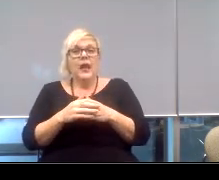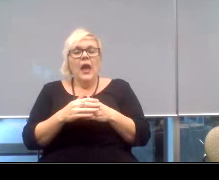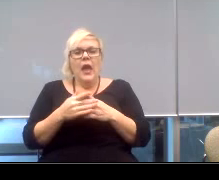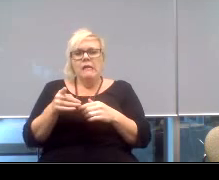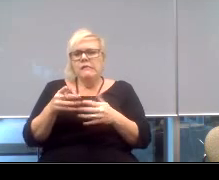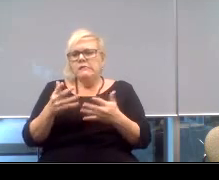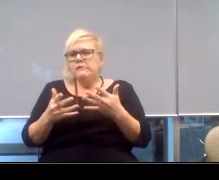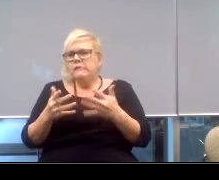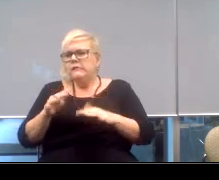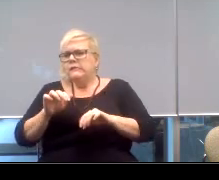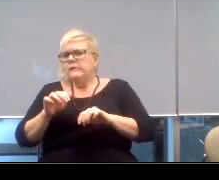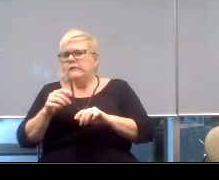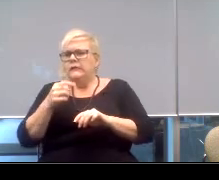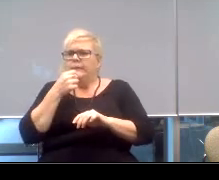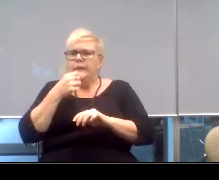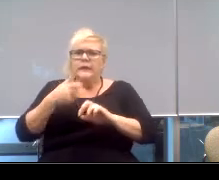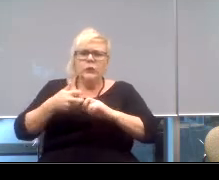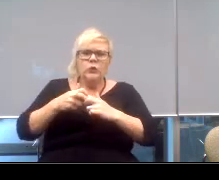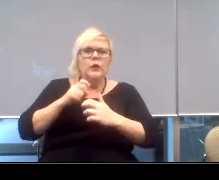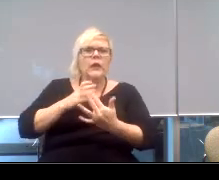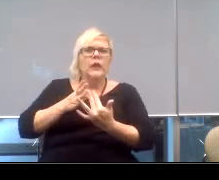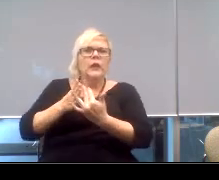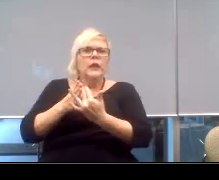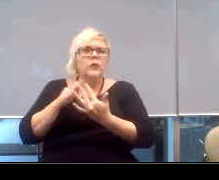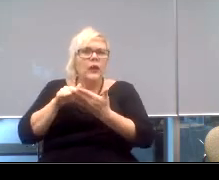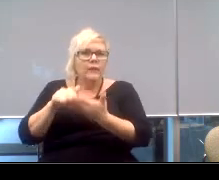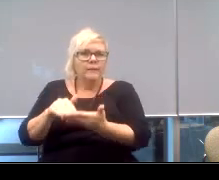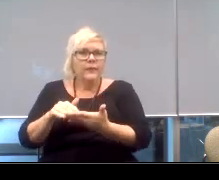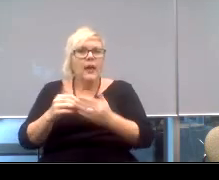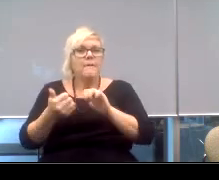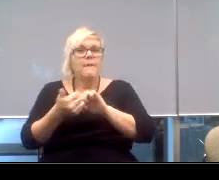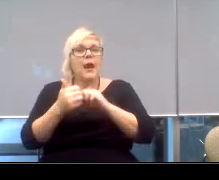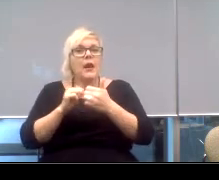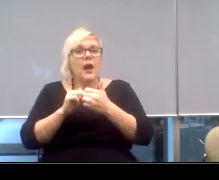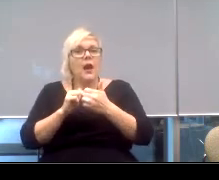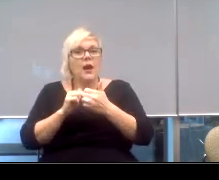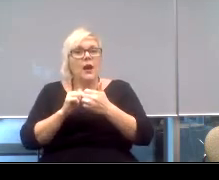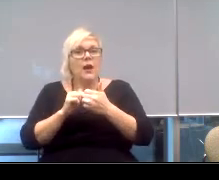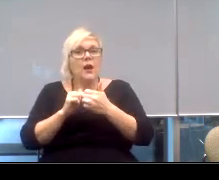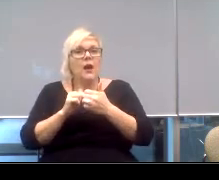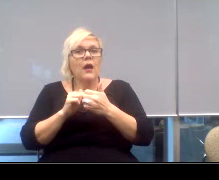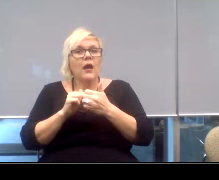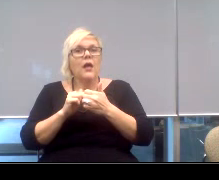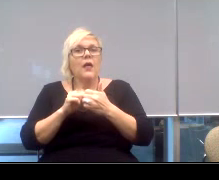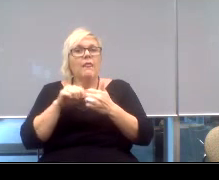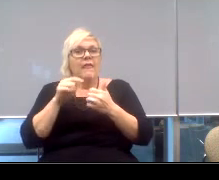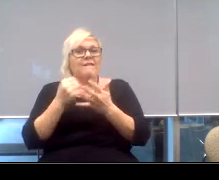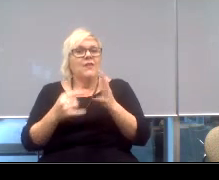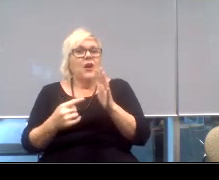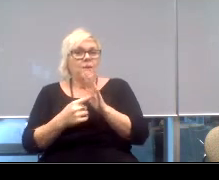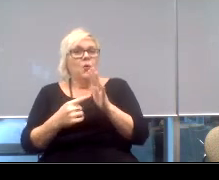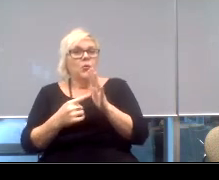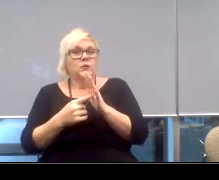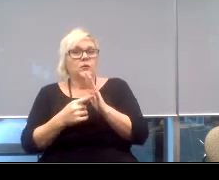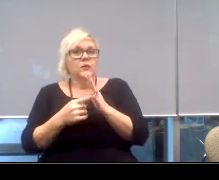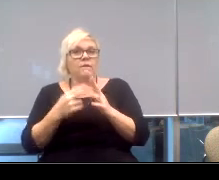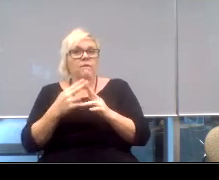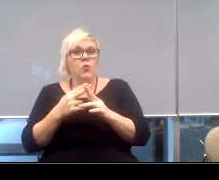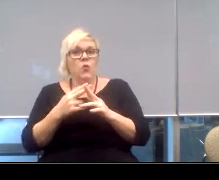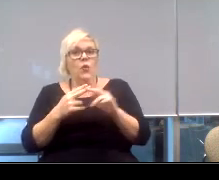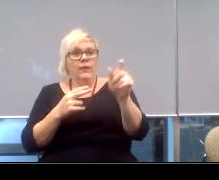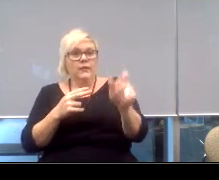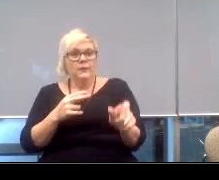required. Partners, I've mentioned those, are the conduit in and out of the agency. They're an important connector for participants to